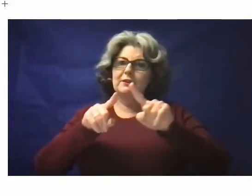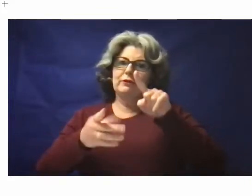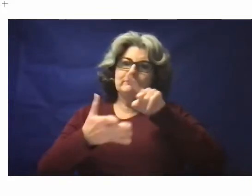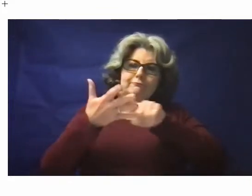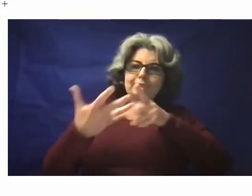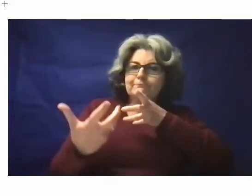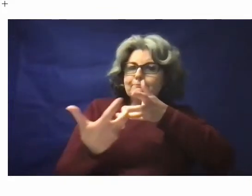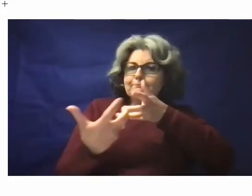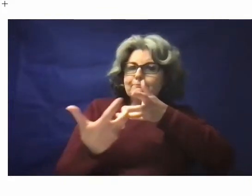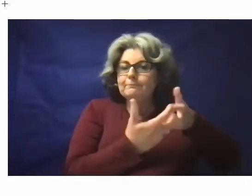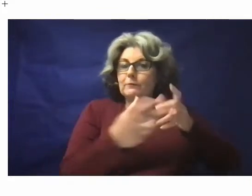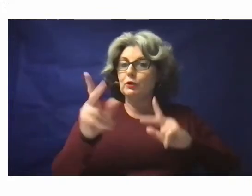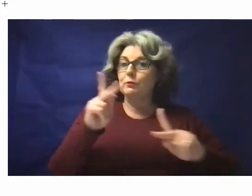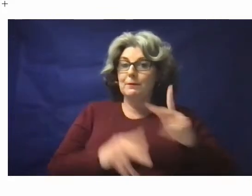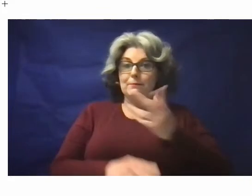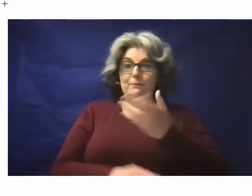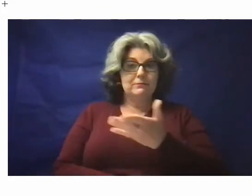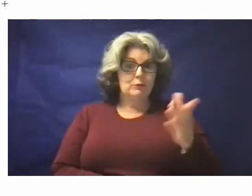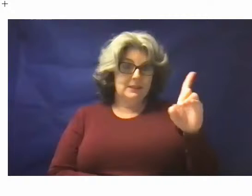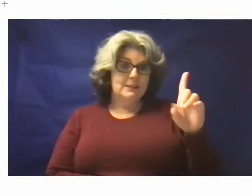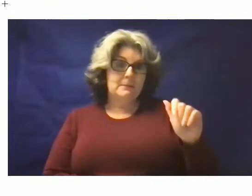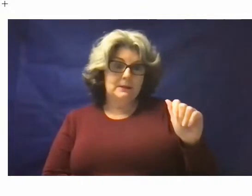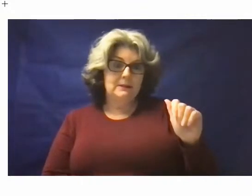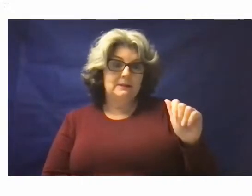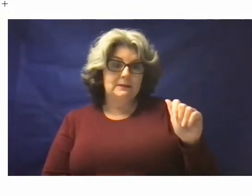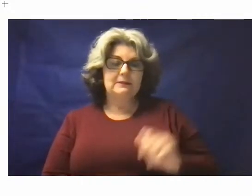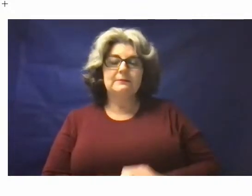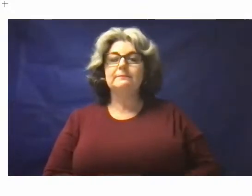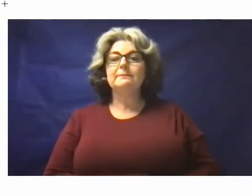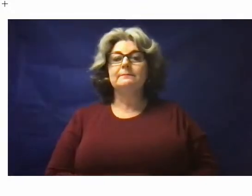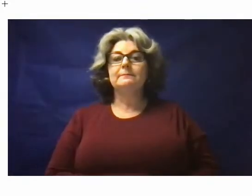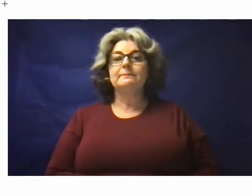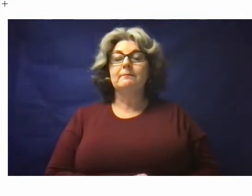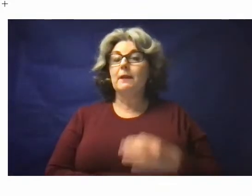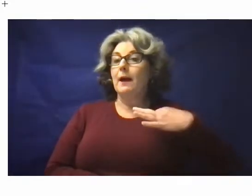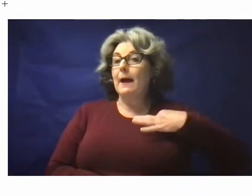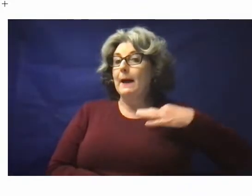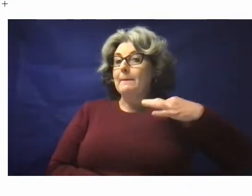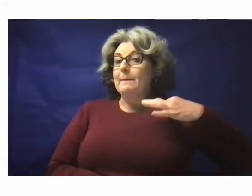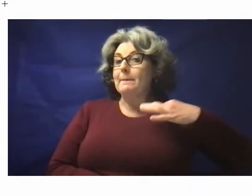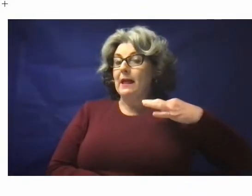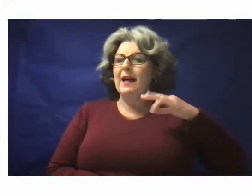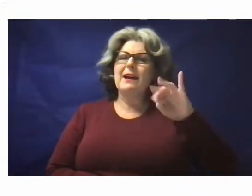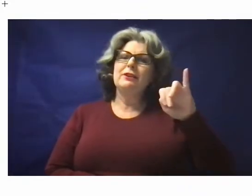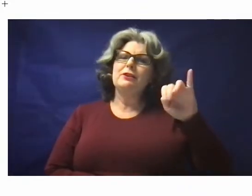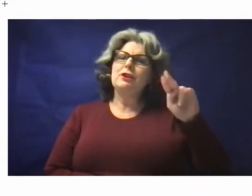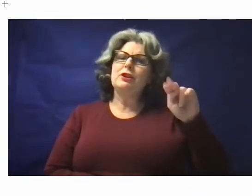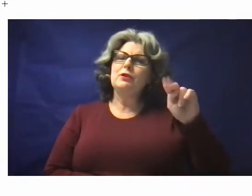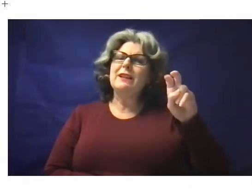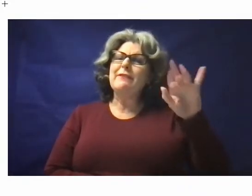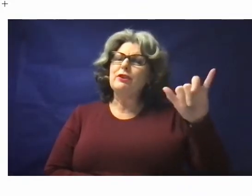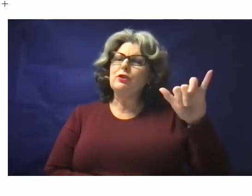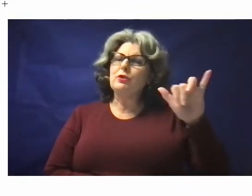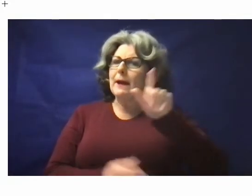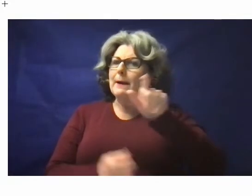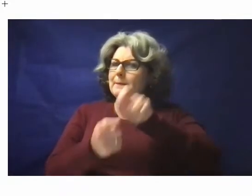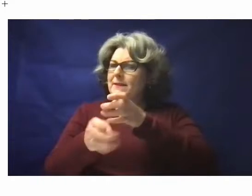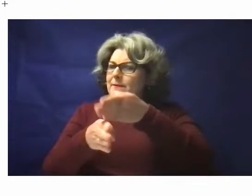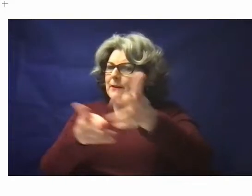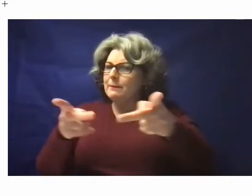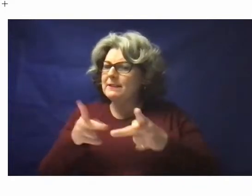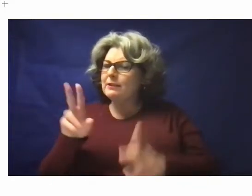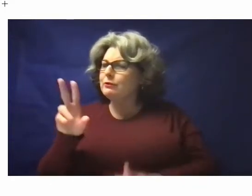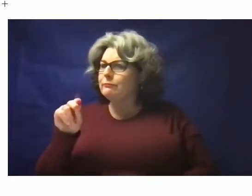to persons with disabilities. When you apply to an inventory, you're not applying to a specific position, but to